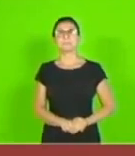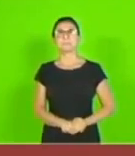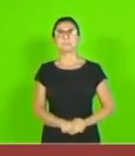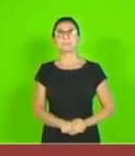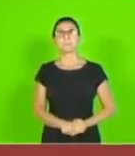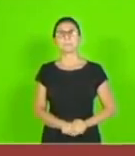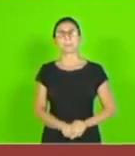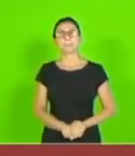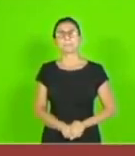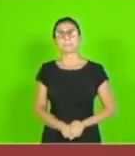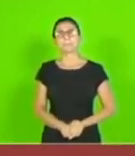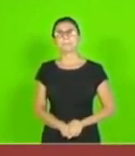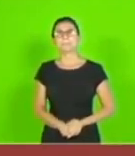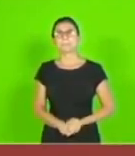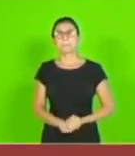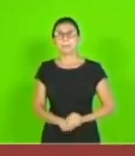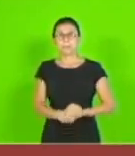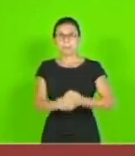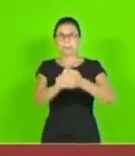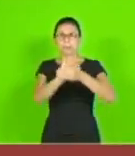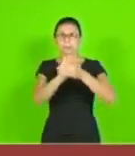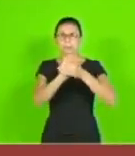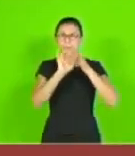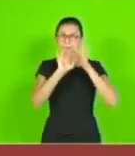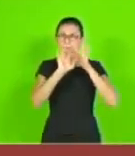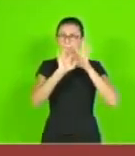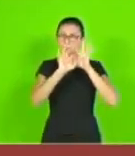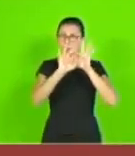He makes himself known to us.